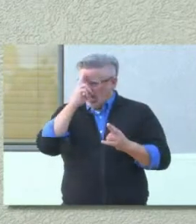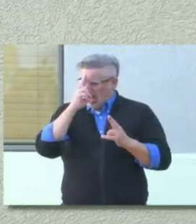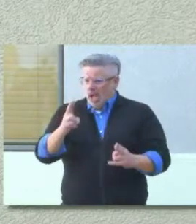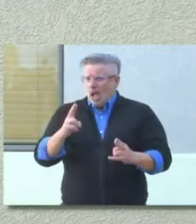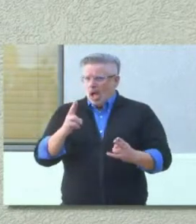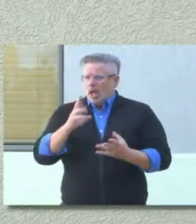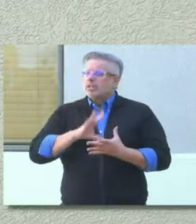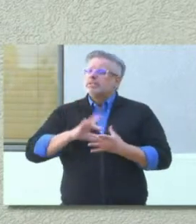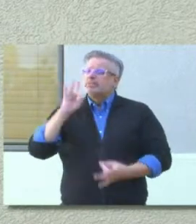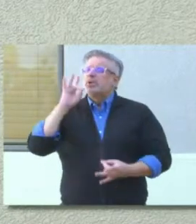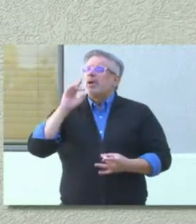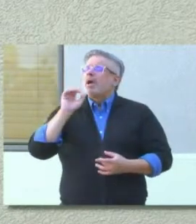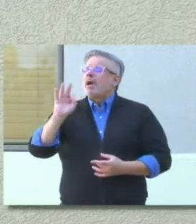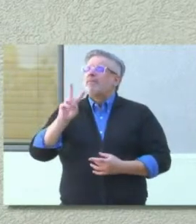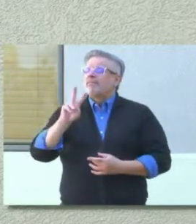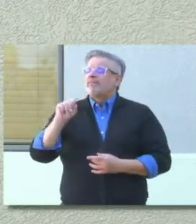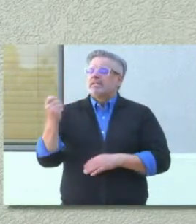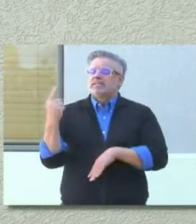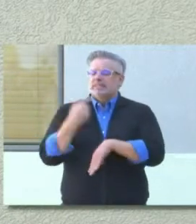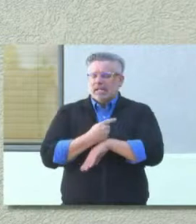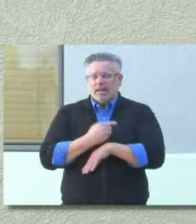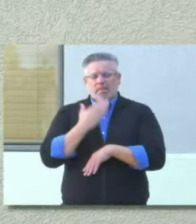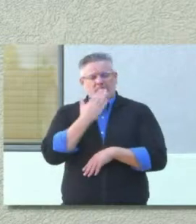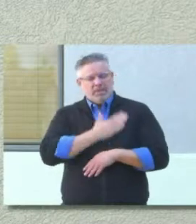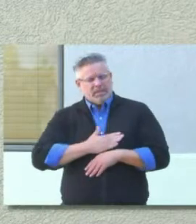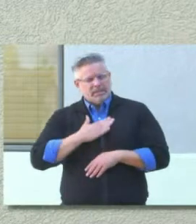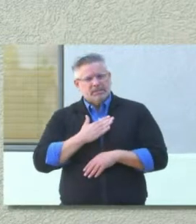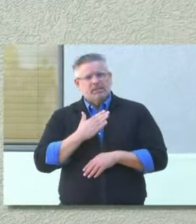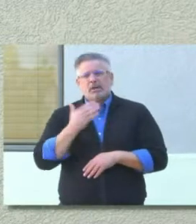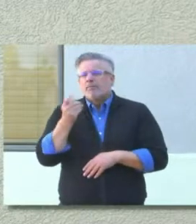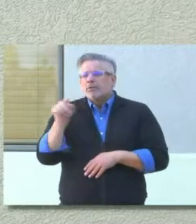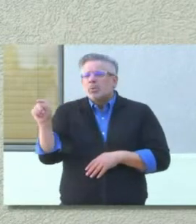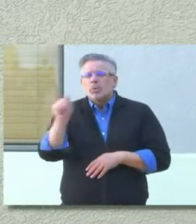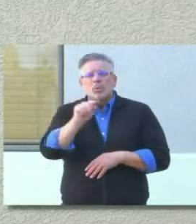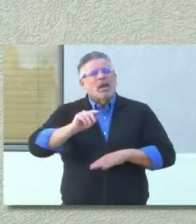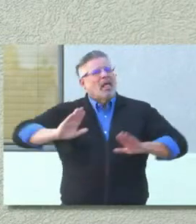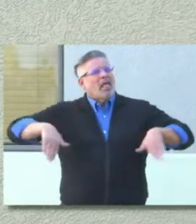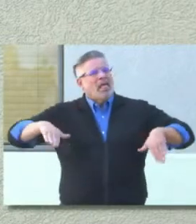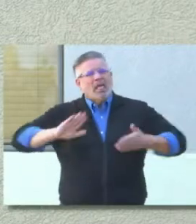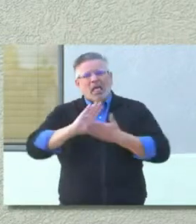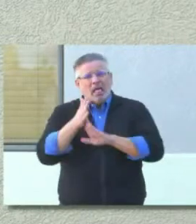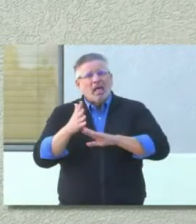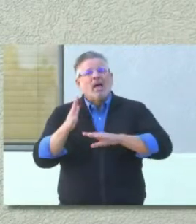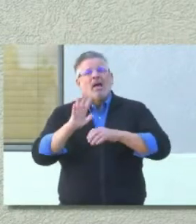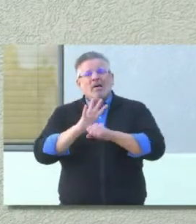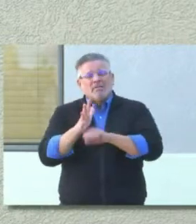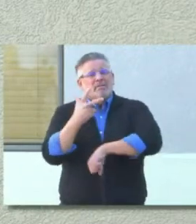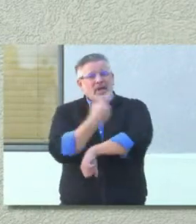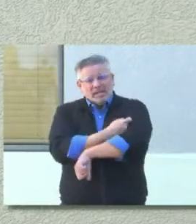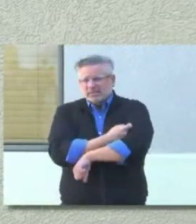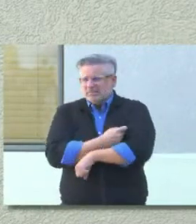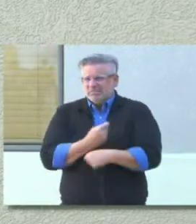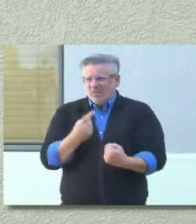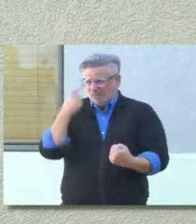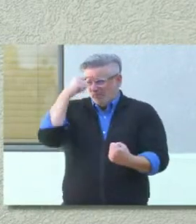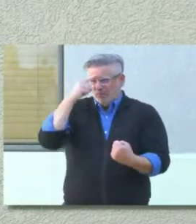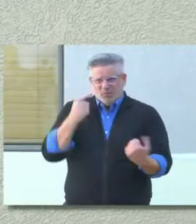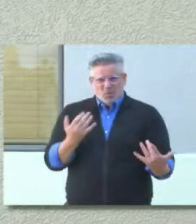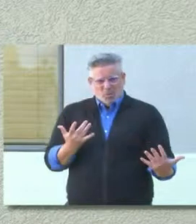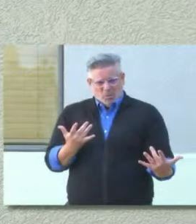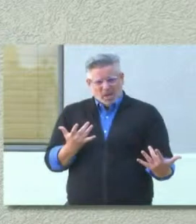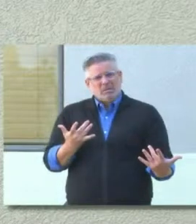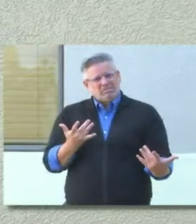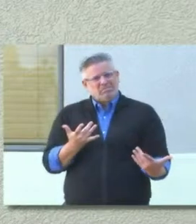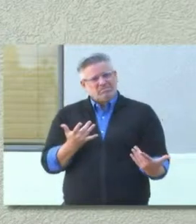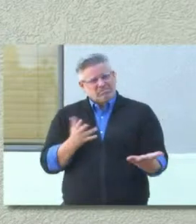the spirit of Veterans Day. So please, if you're one of the few out there that haven't been vaccinated yet, what are you waiting for? Sign